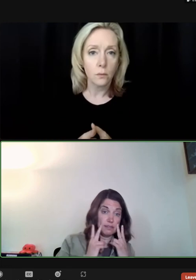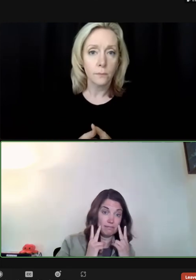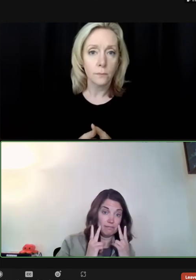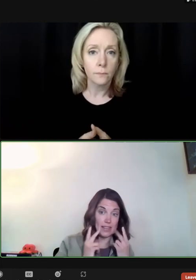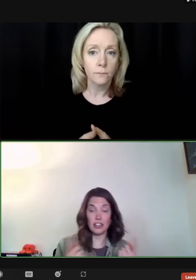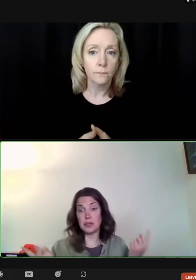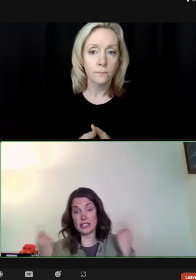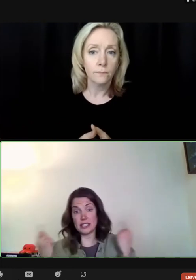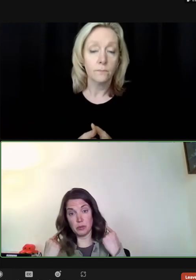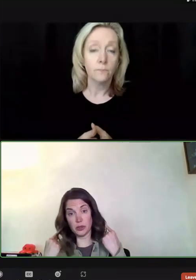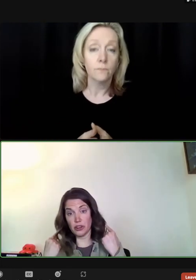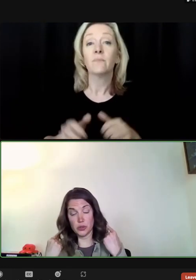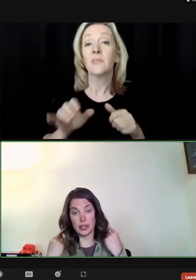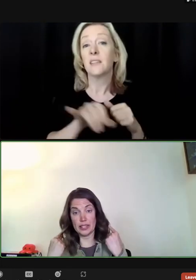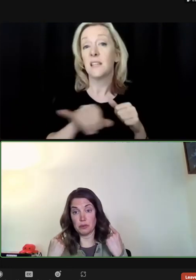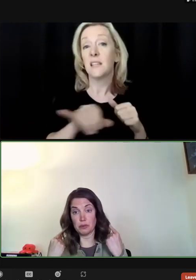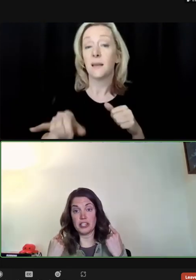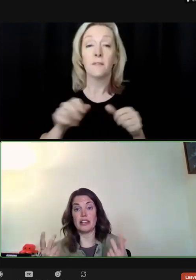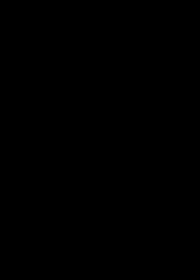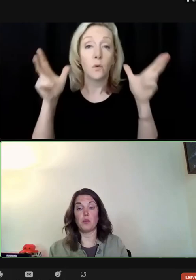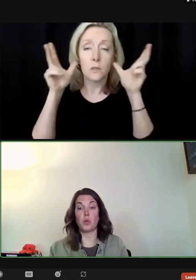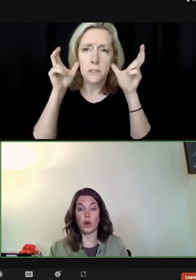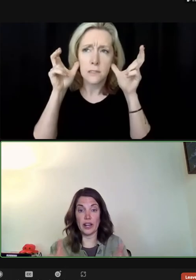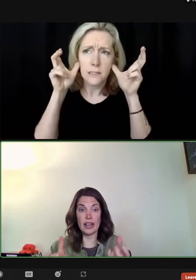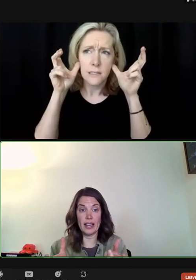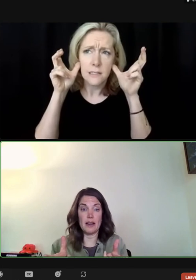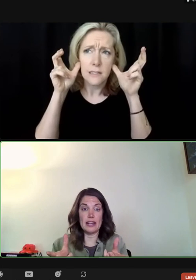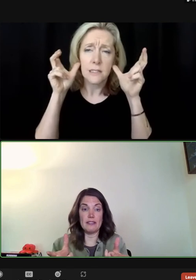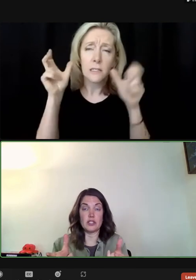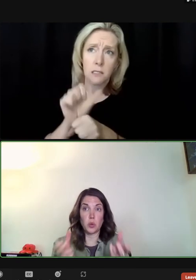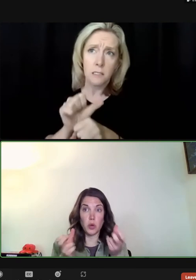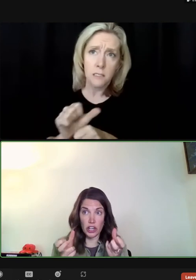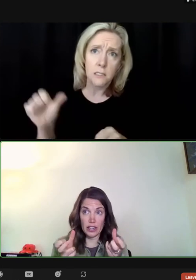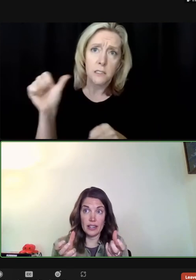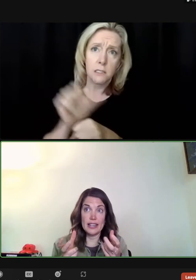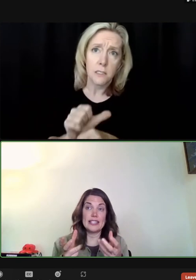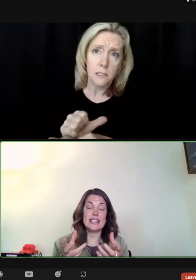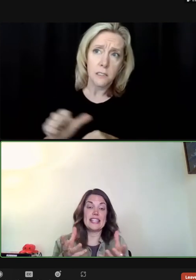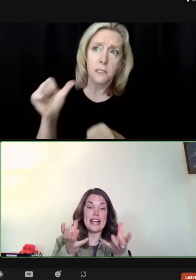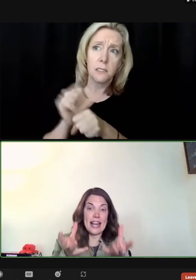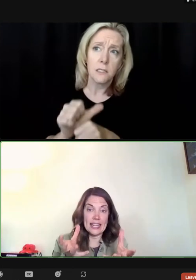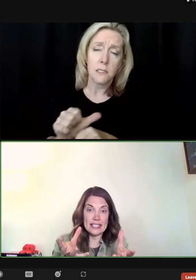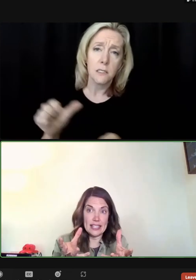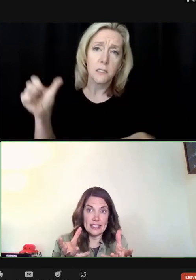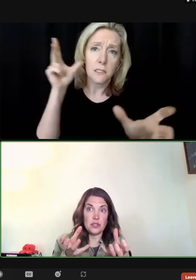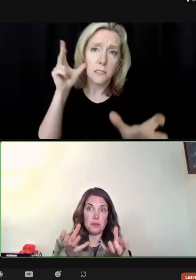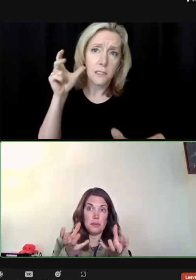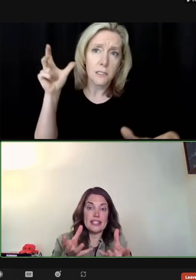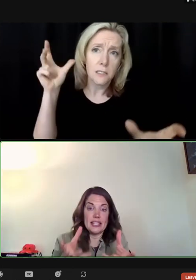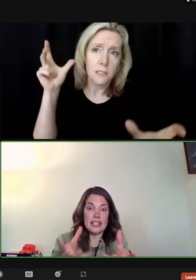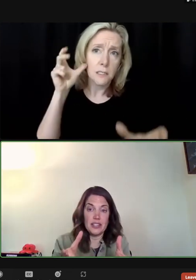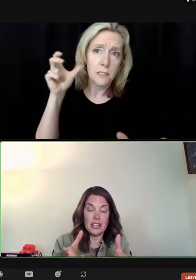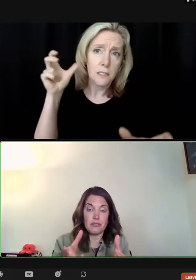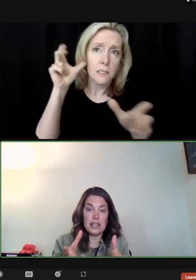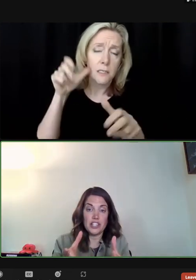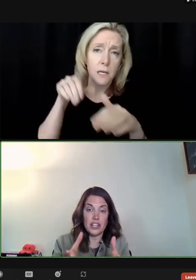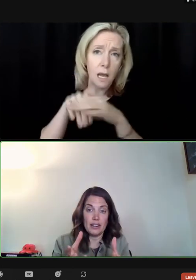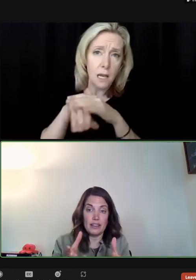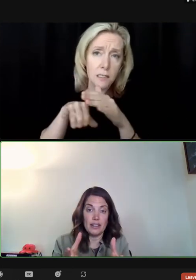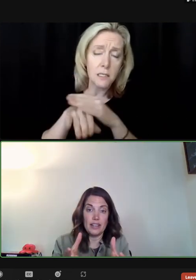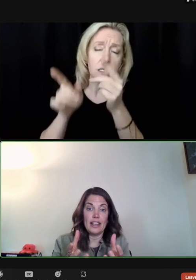with vision and could be the same with auditory information. If I'm working and if it's work to gain access and to make sense